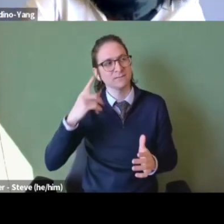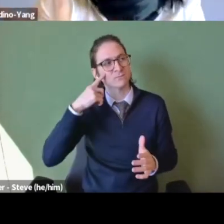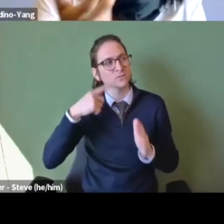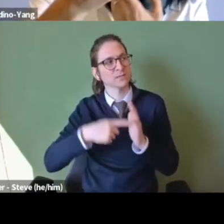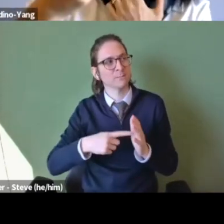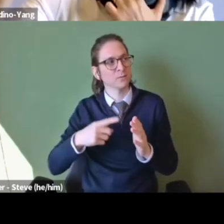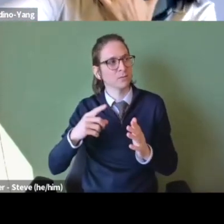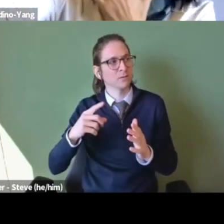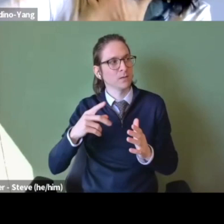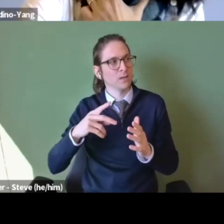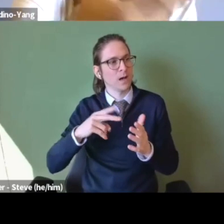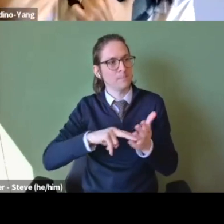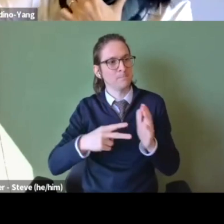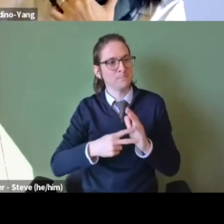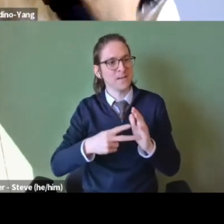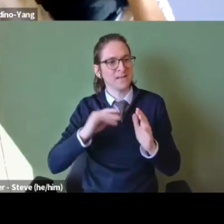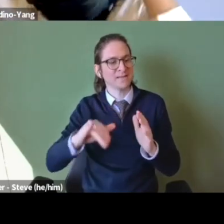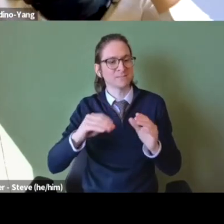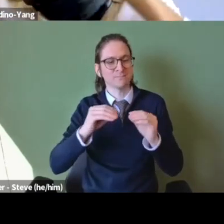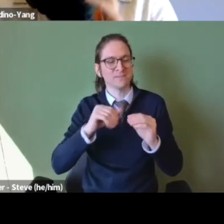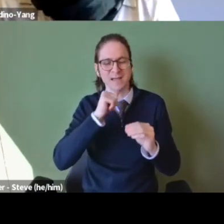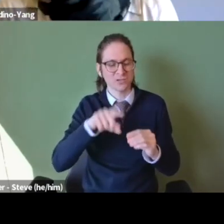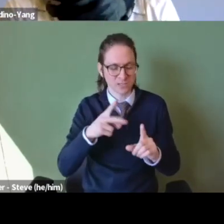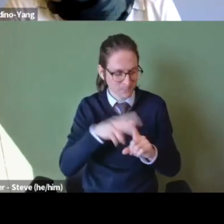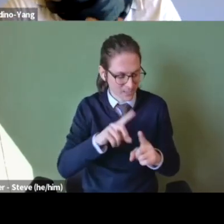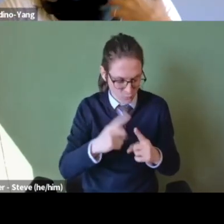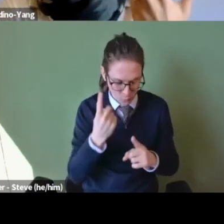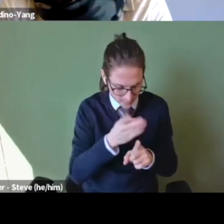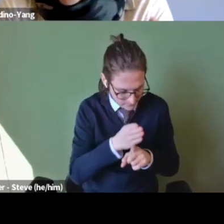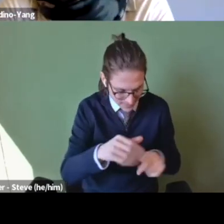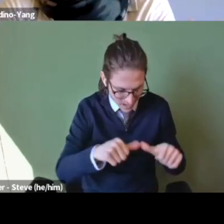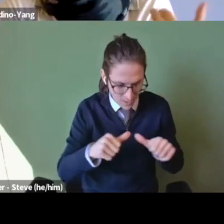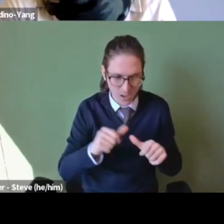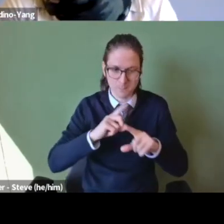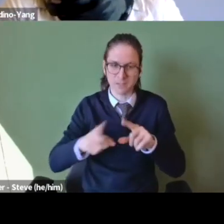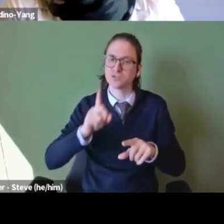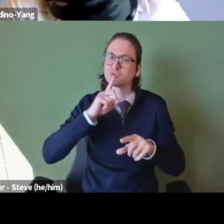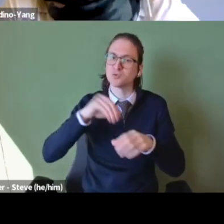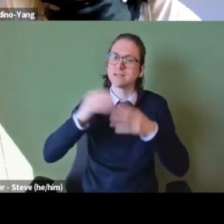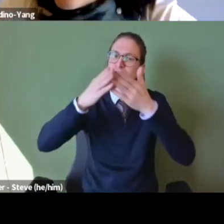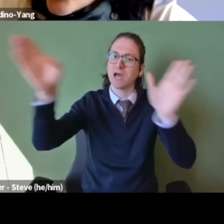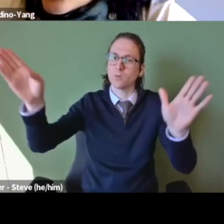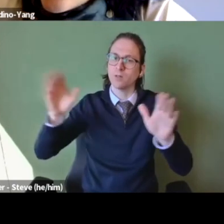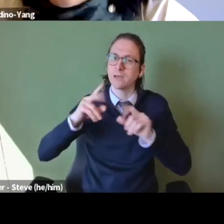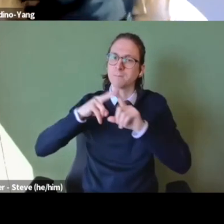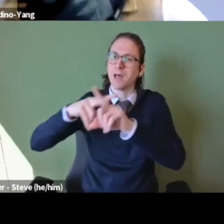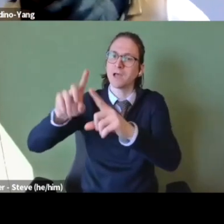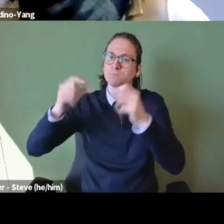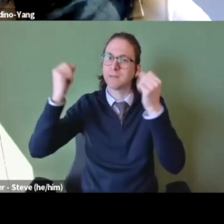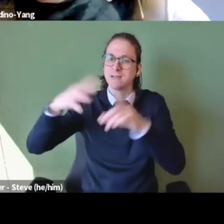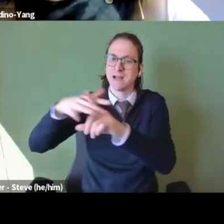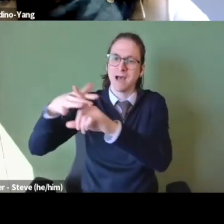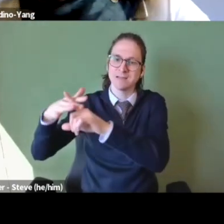true in general, and that explains things in many kinds of contexts, but that can't be directly observed. Things like values